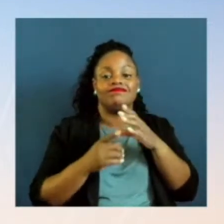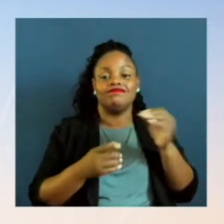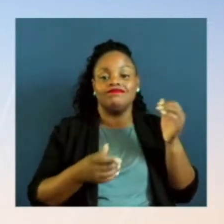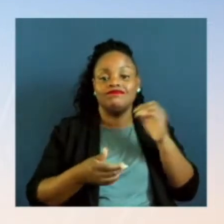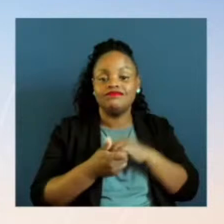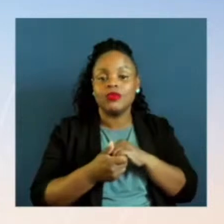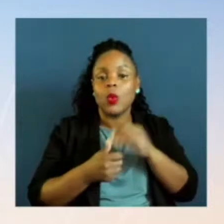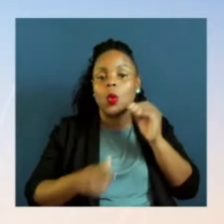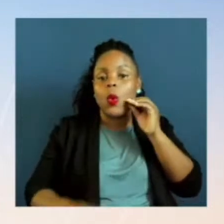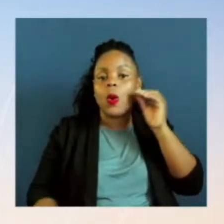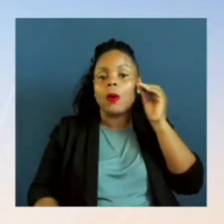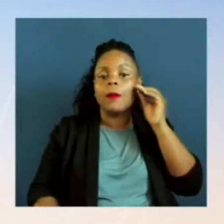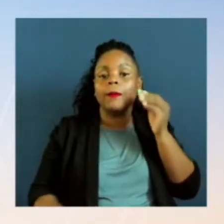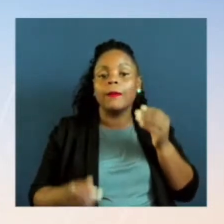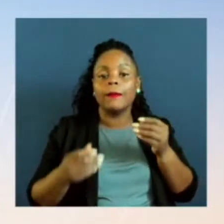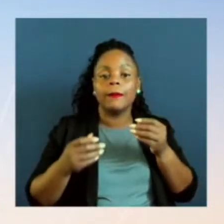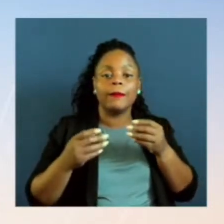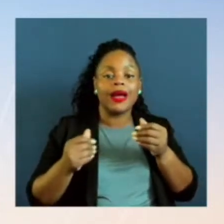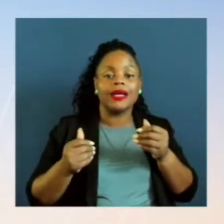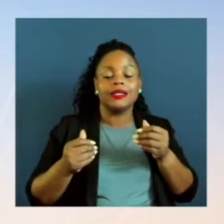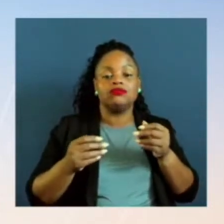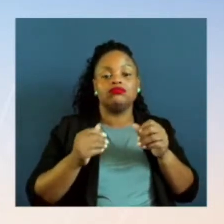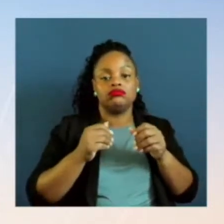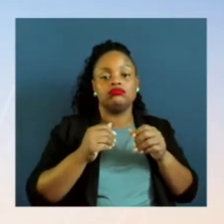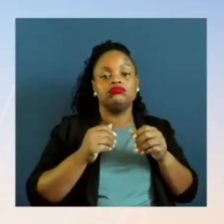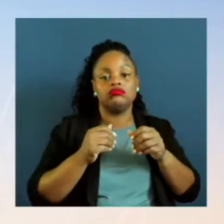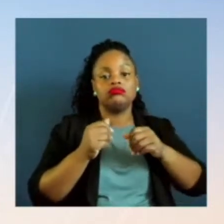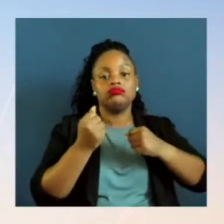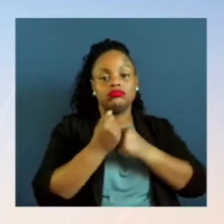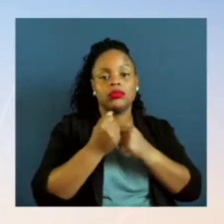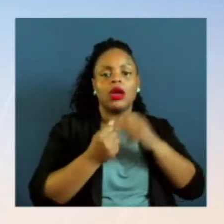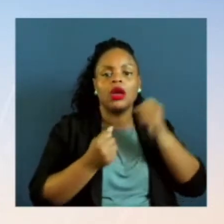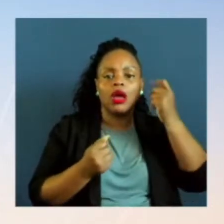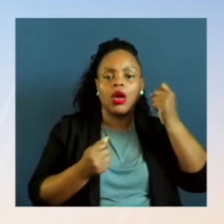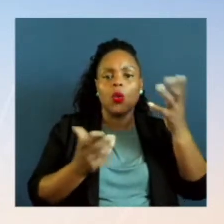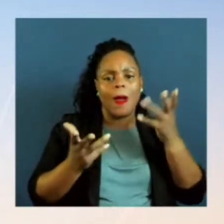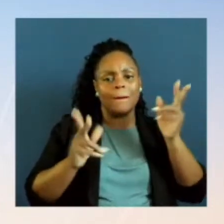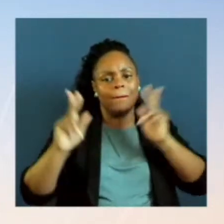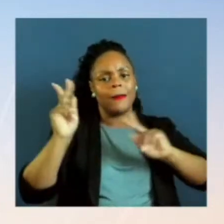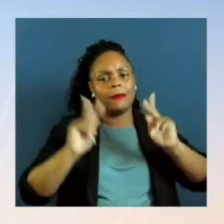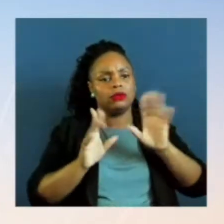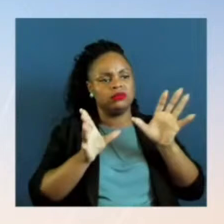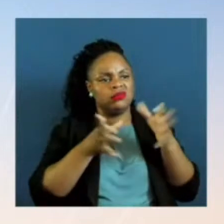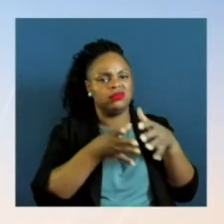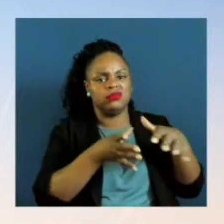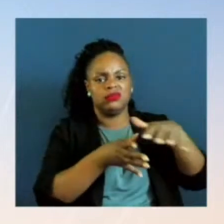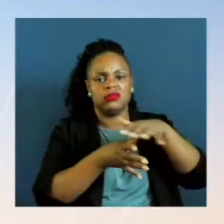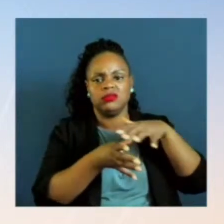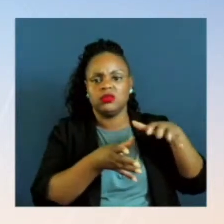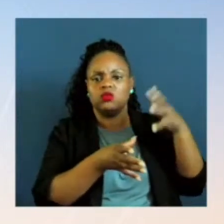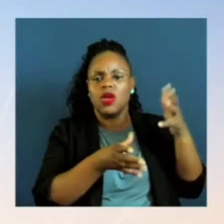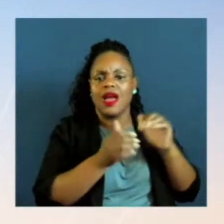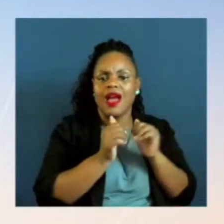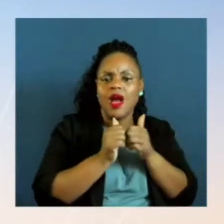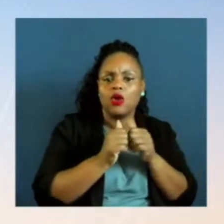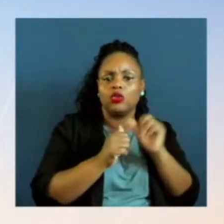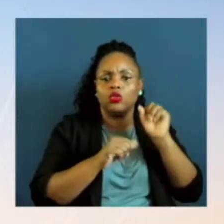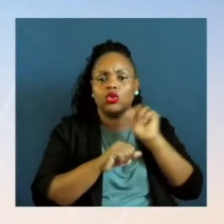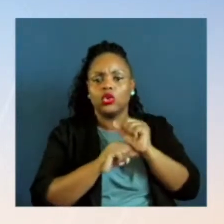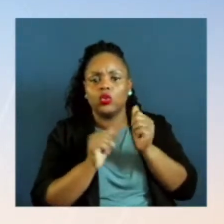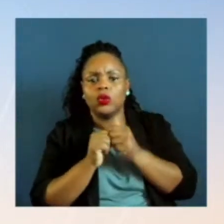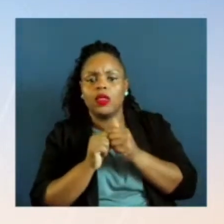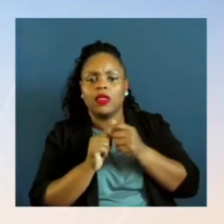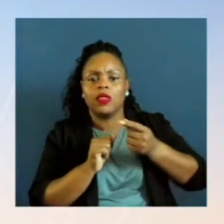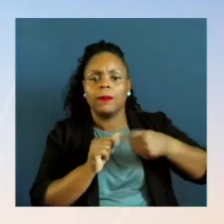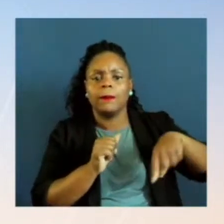be assessing what we think the population is and how we can work with this population to ensure that we help individuals who